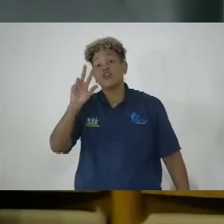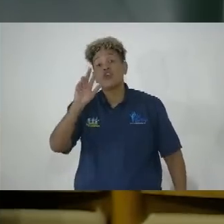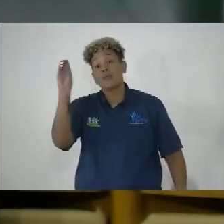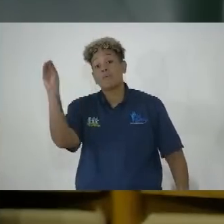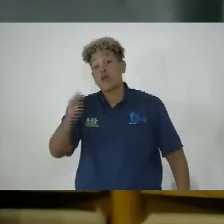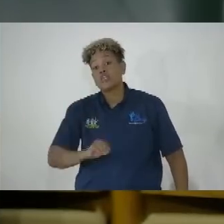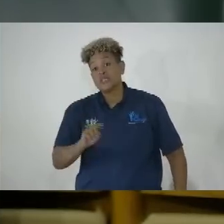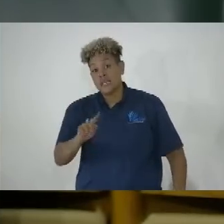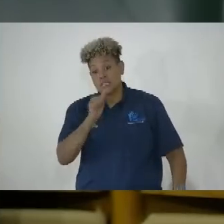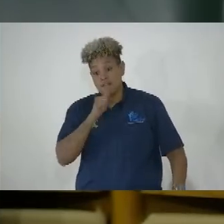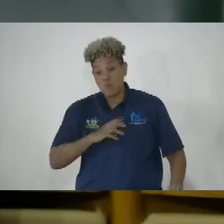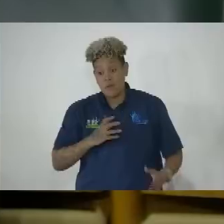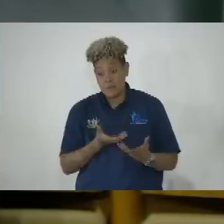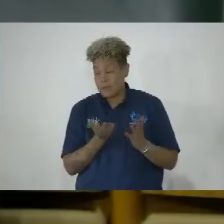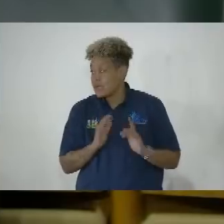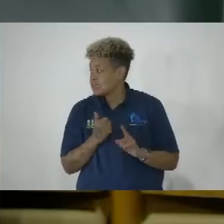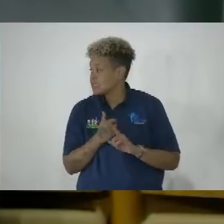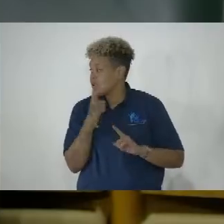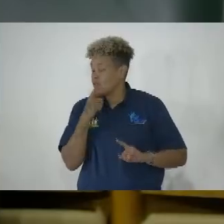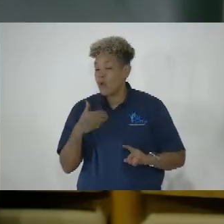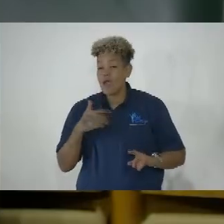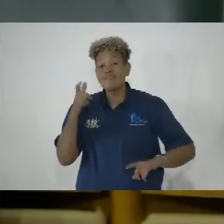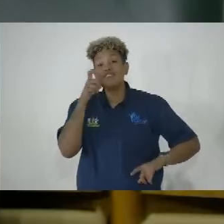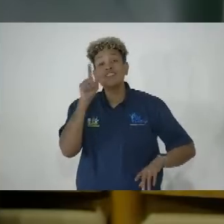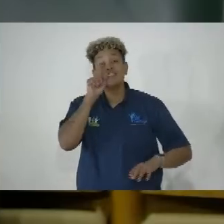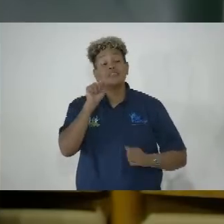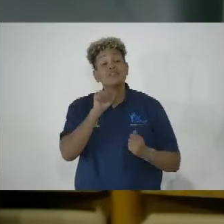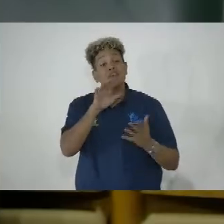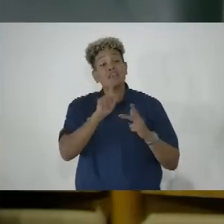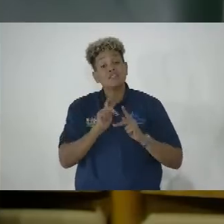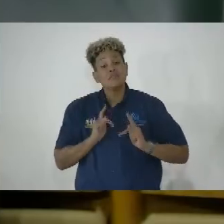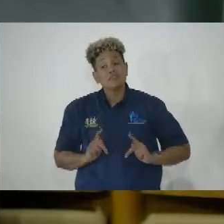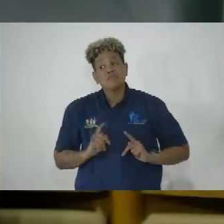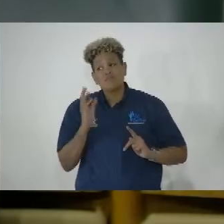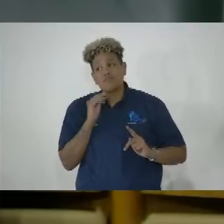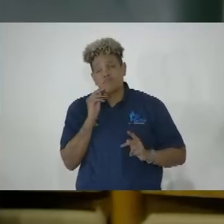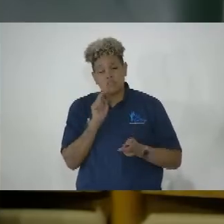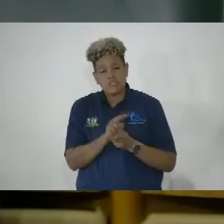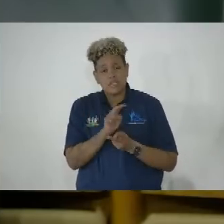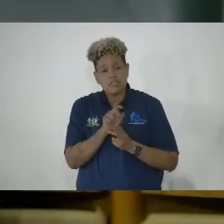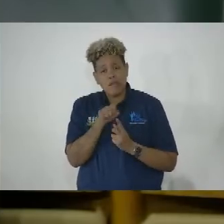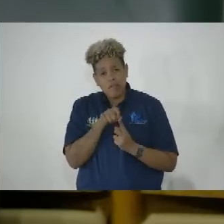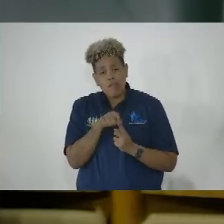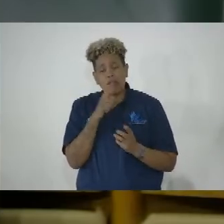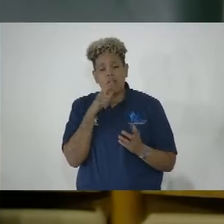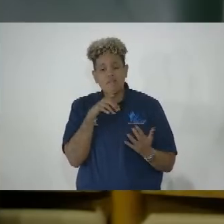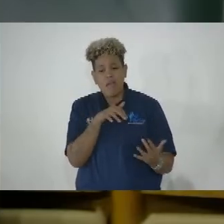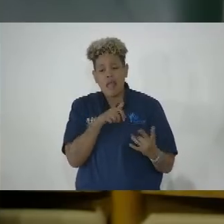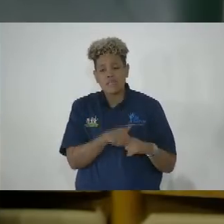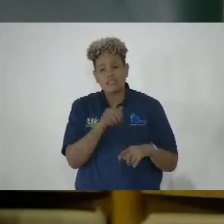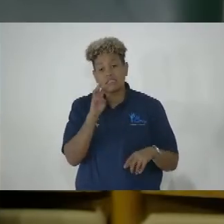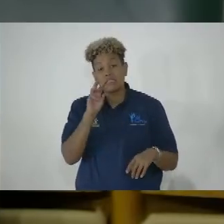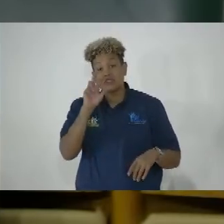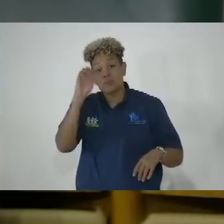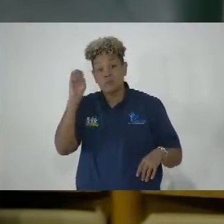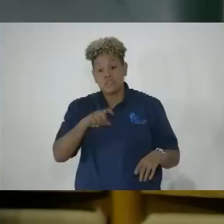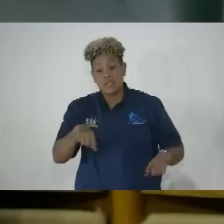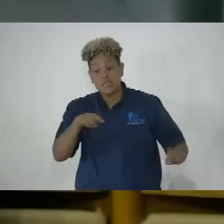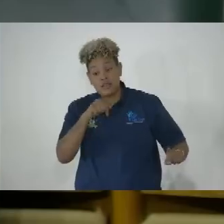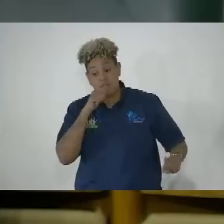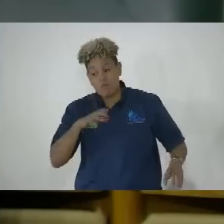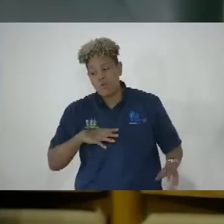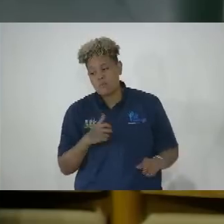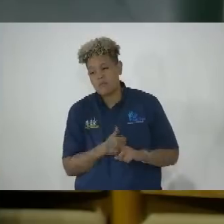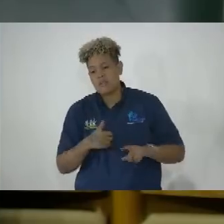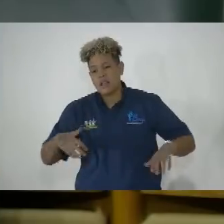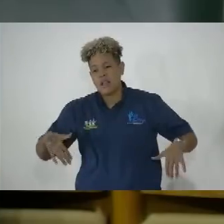63% of women who had recently faced physical or sexual partner violence, 63%